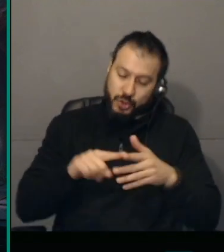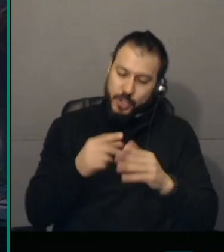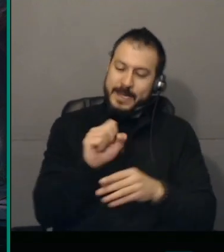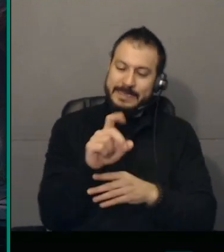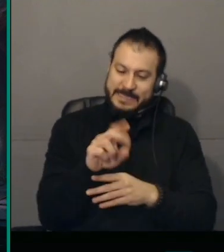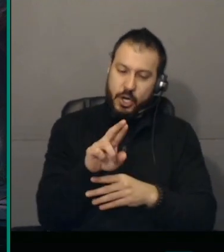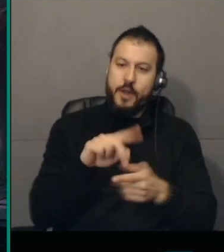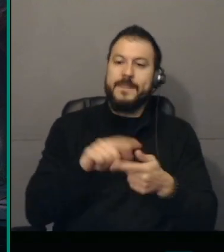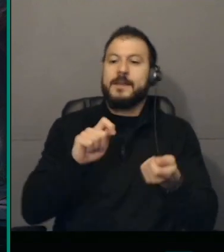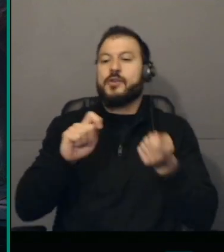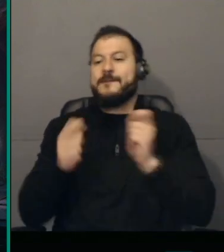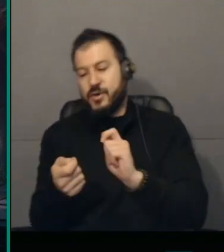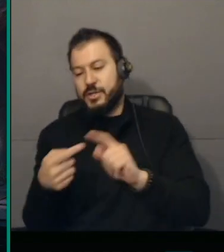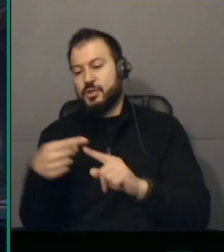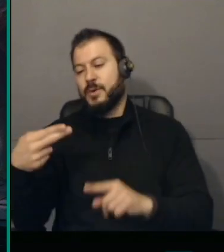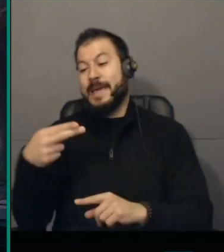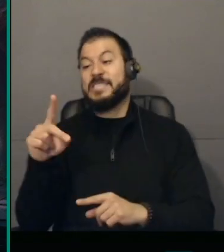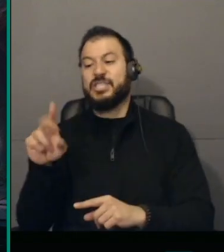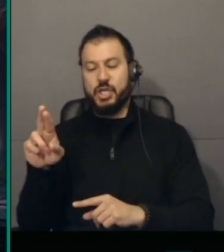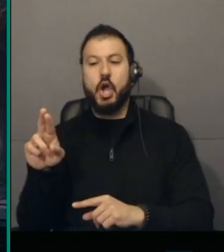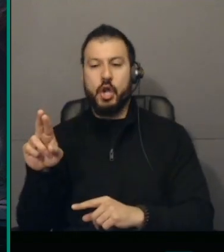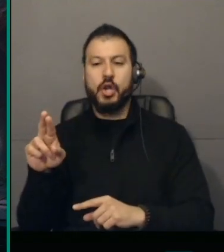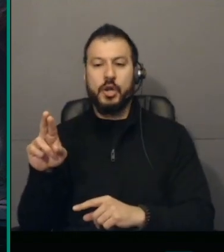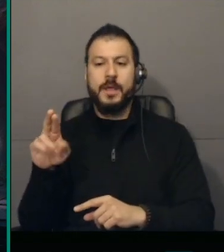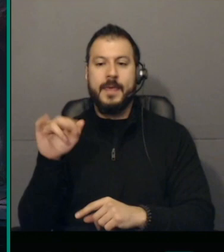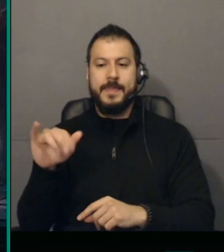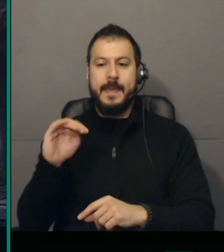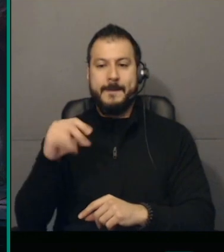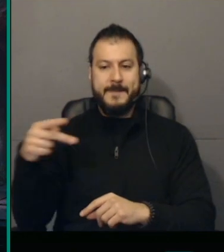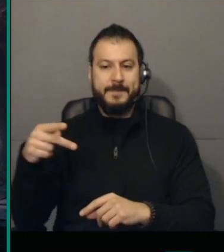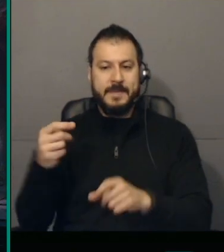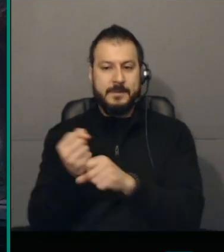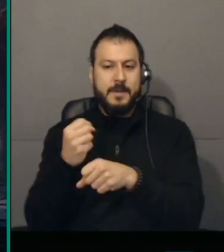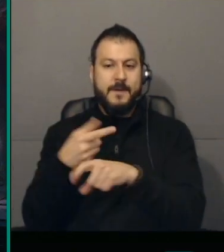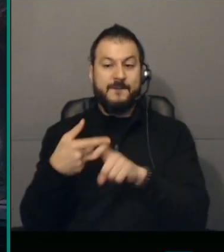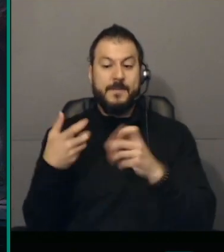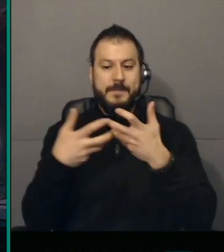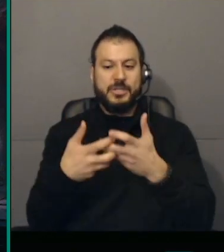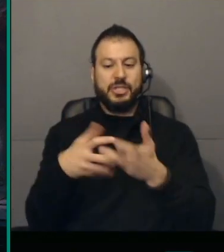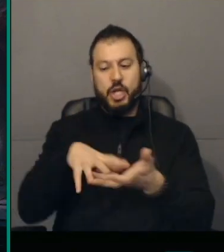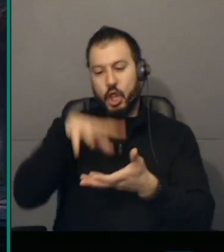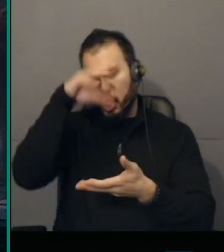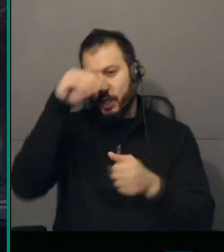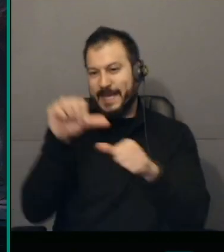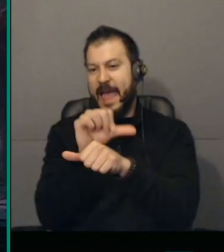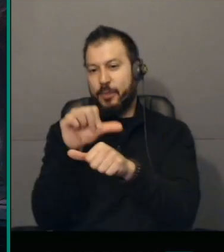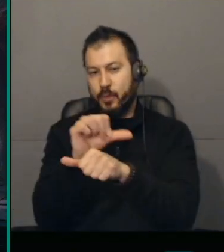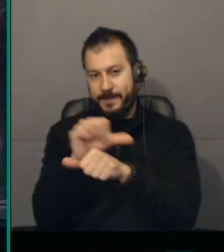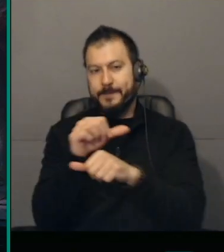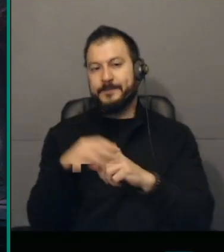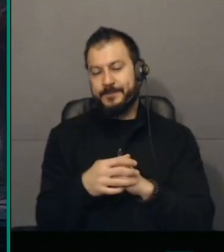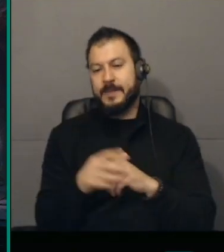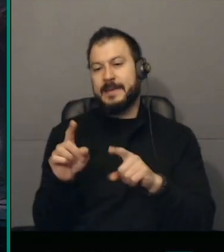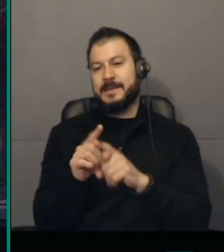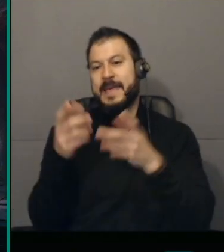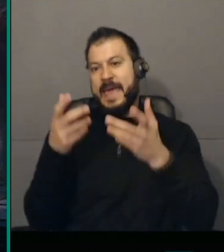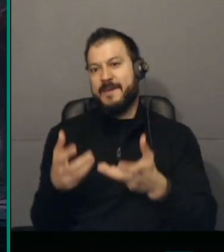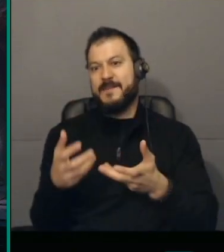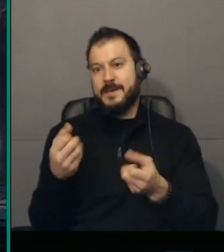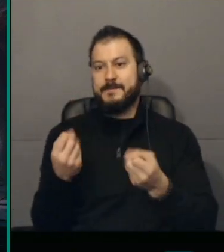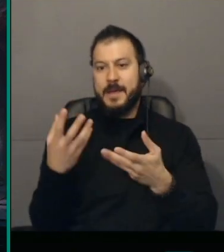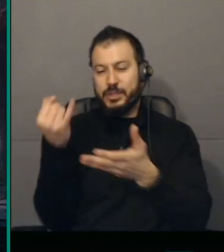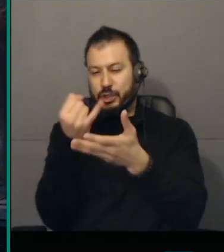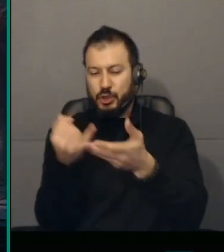step. That mapping is based on a curve generated from a machine learning algorithm, as well as heavy amounts